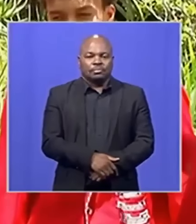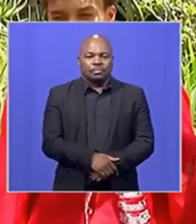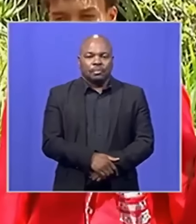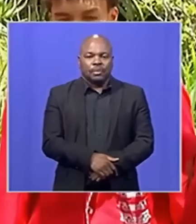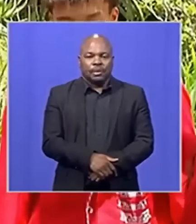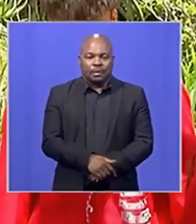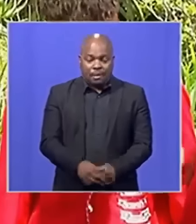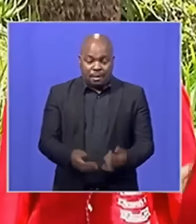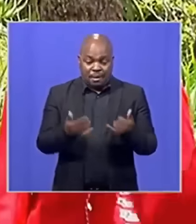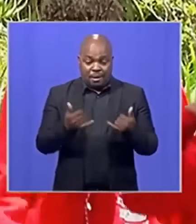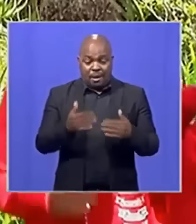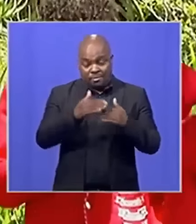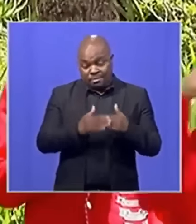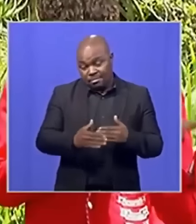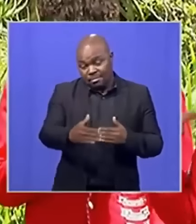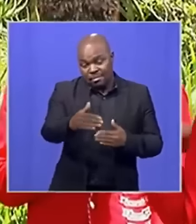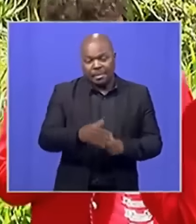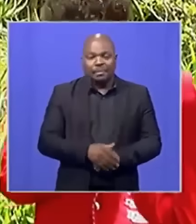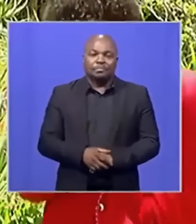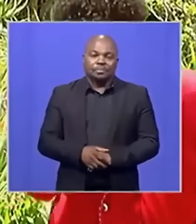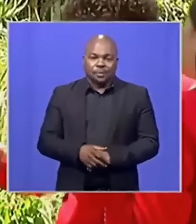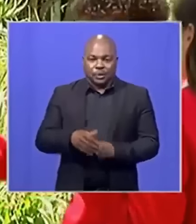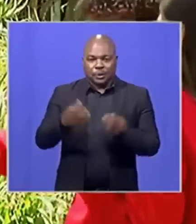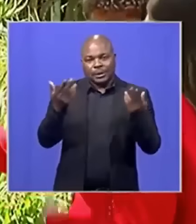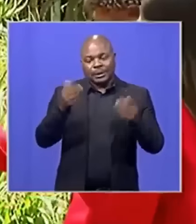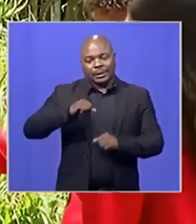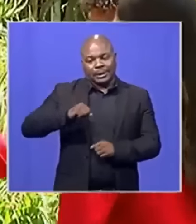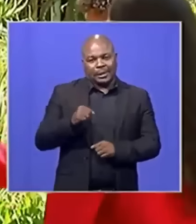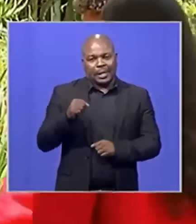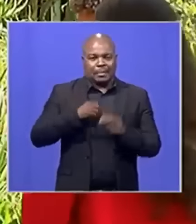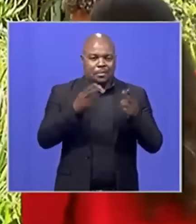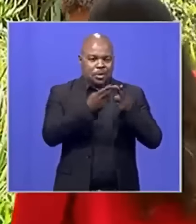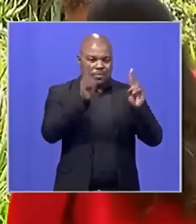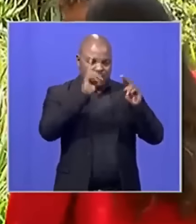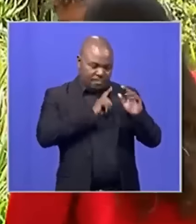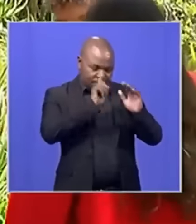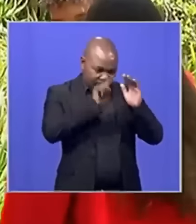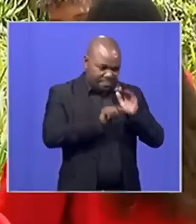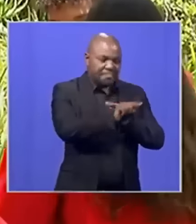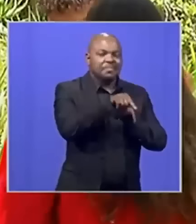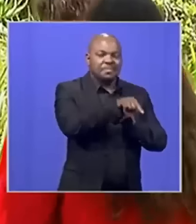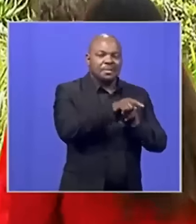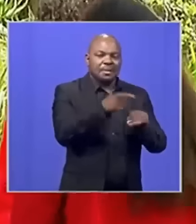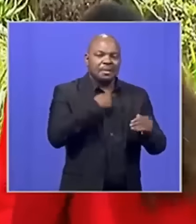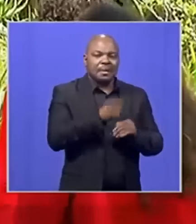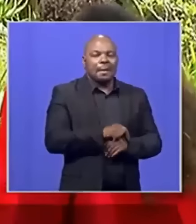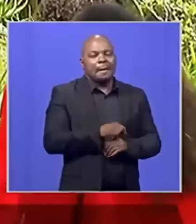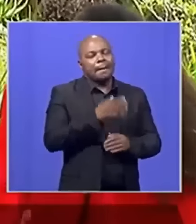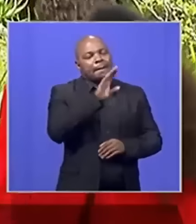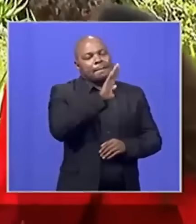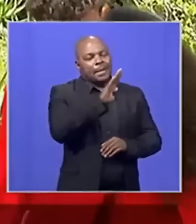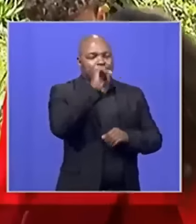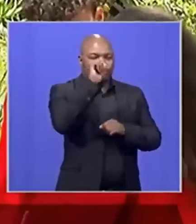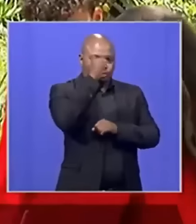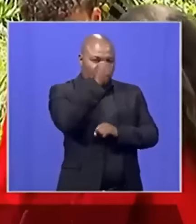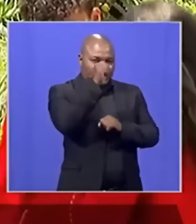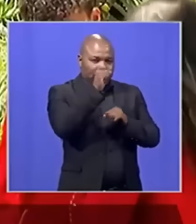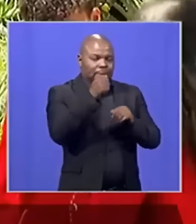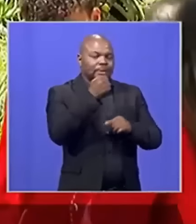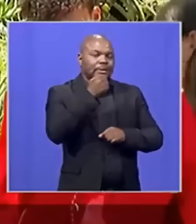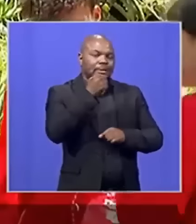And from here, I'm joining the University of Stellenbosch to study a Bachelor of Engineering in Industrial